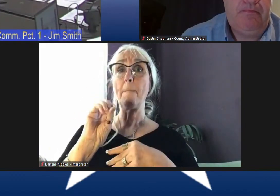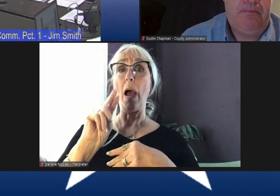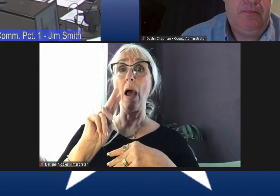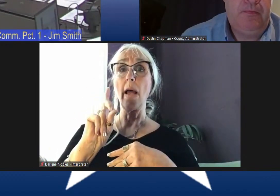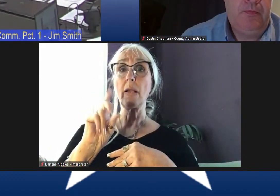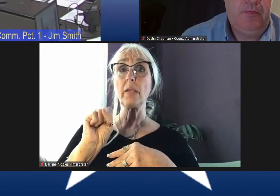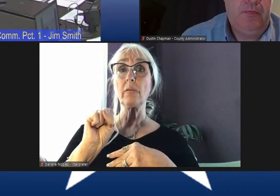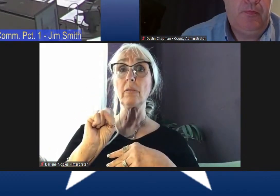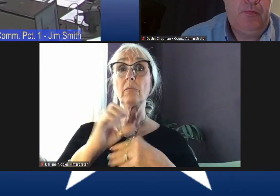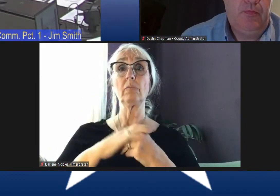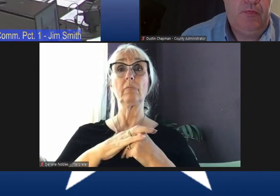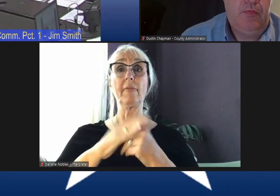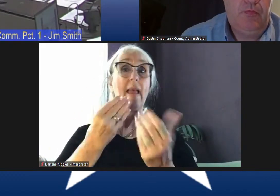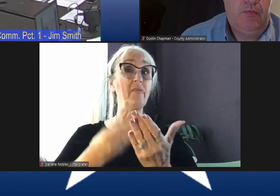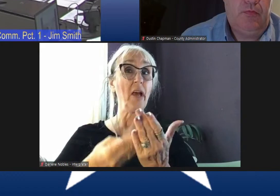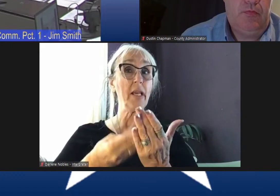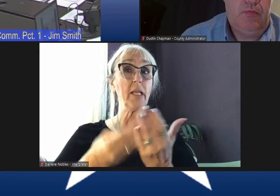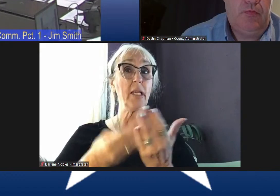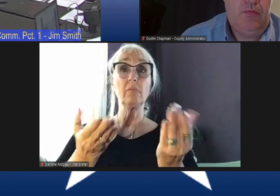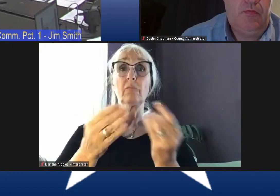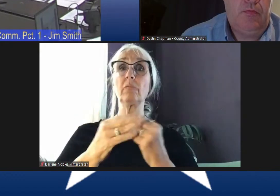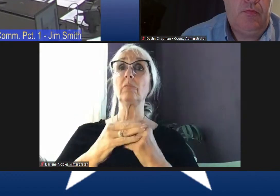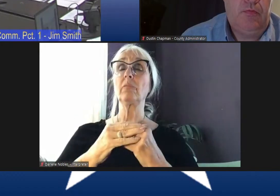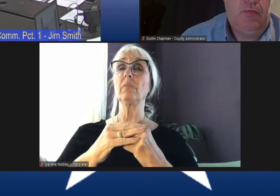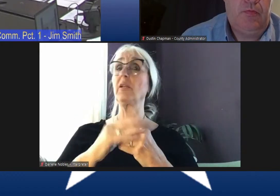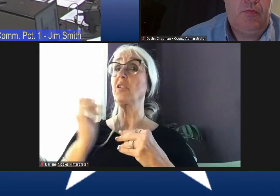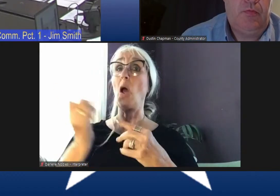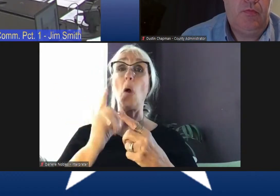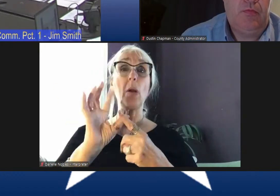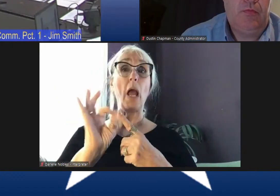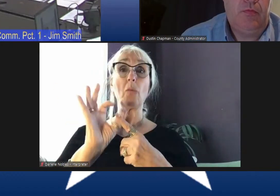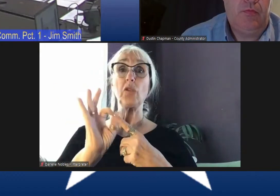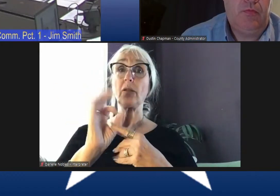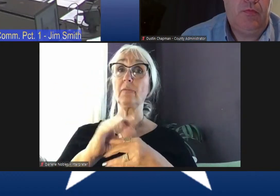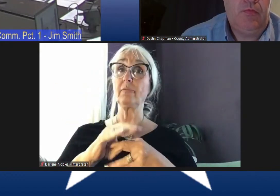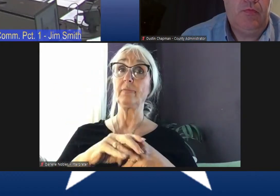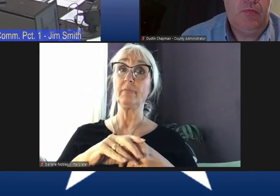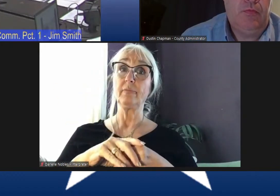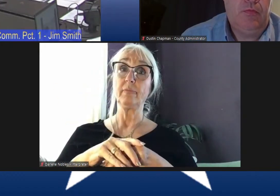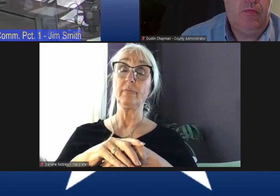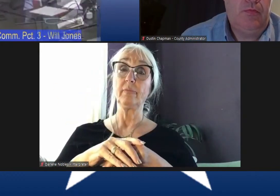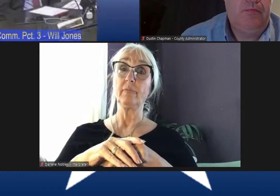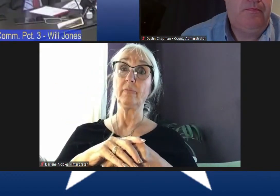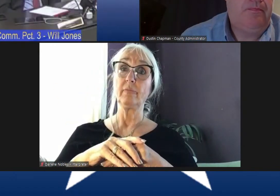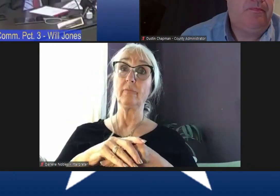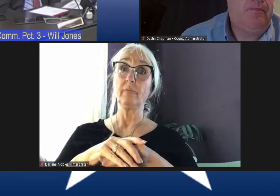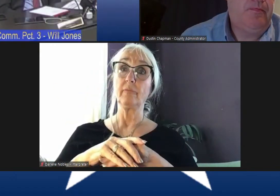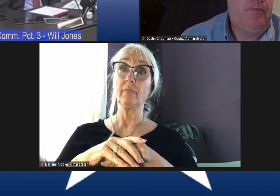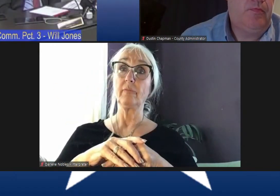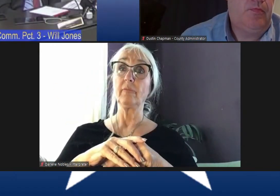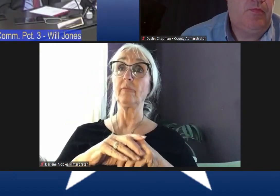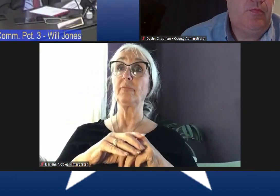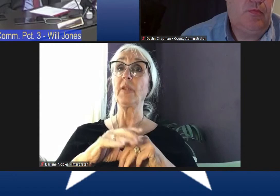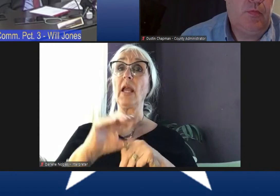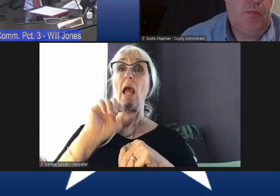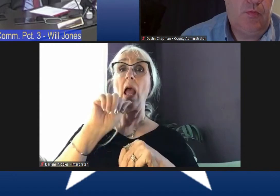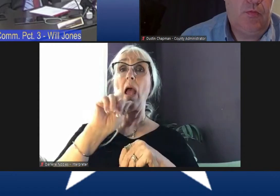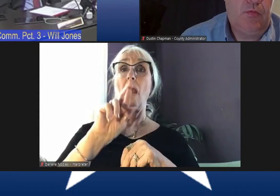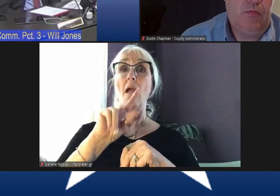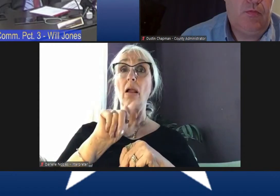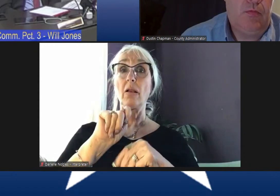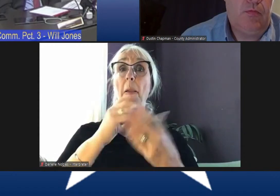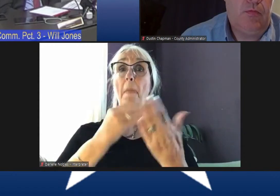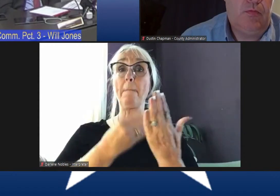have to finance it. Yeah, that's our only option. Okay. So this ARP money would, I mean,